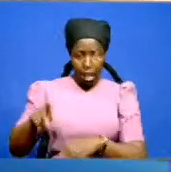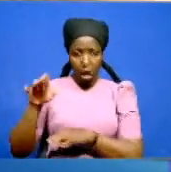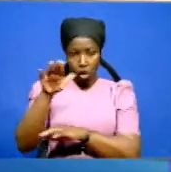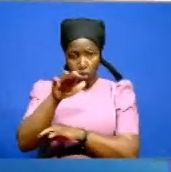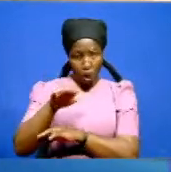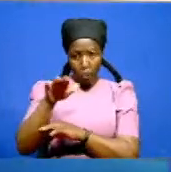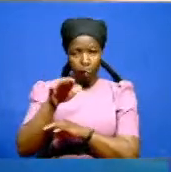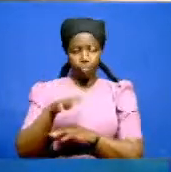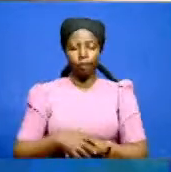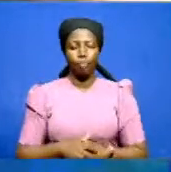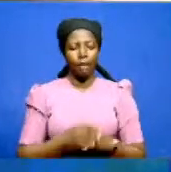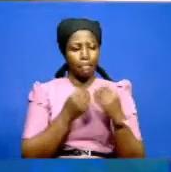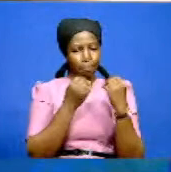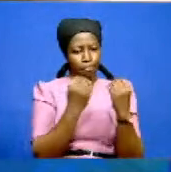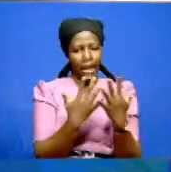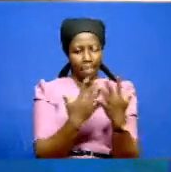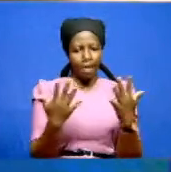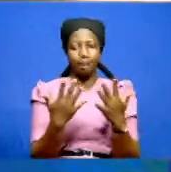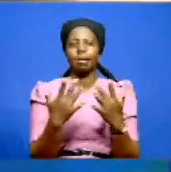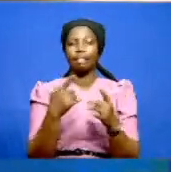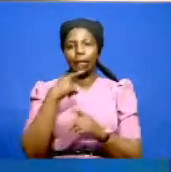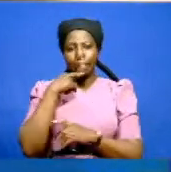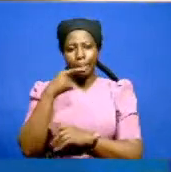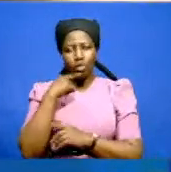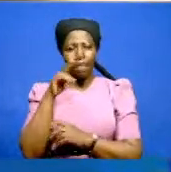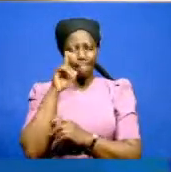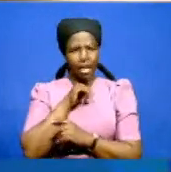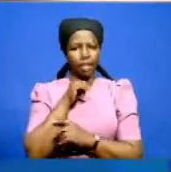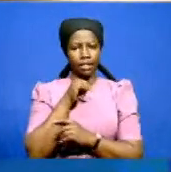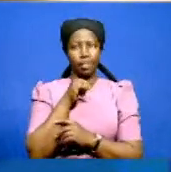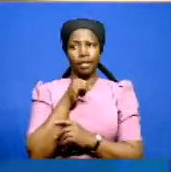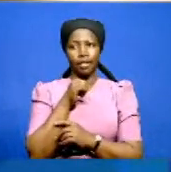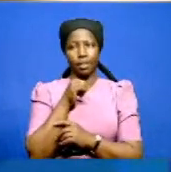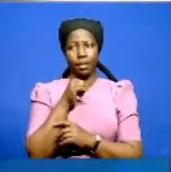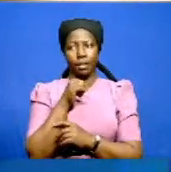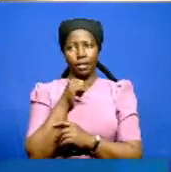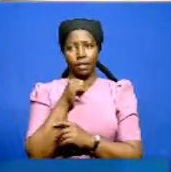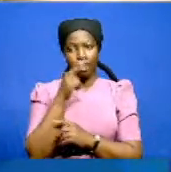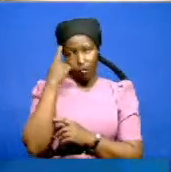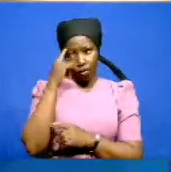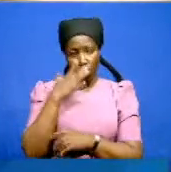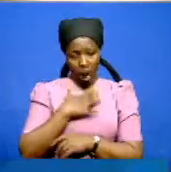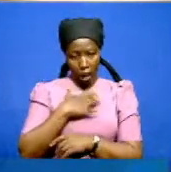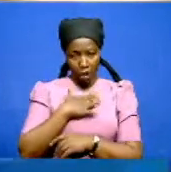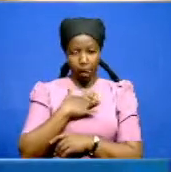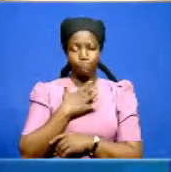Many things have been said for our patriot and our hero